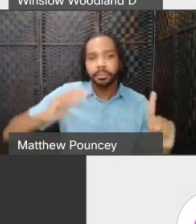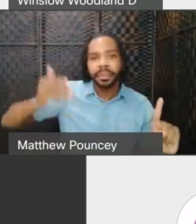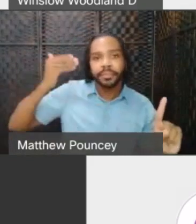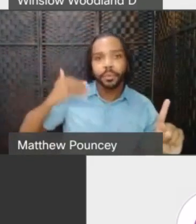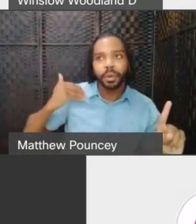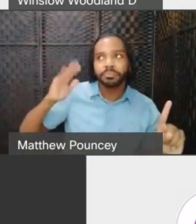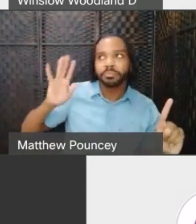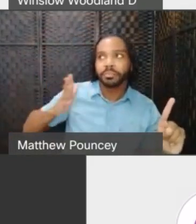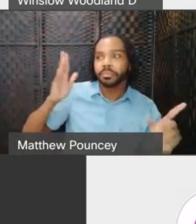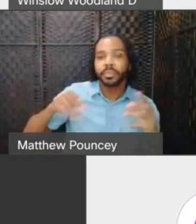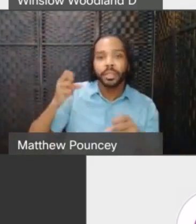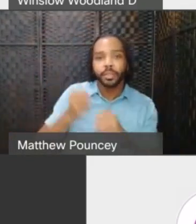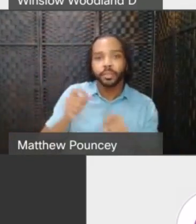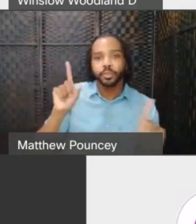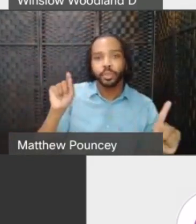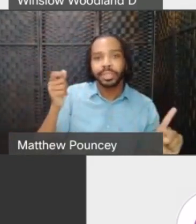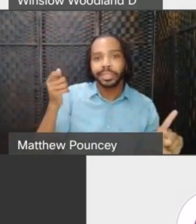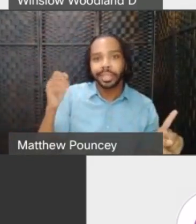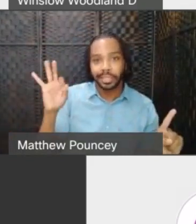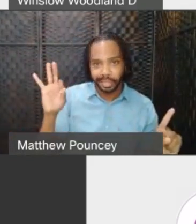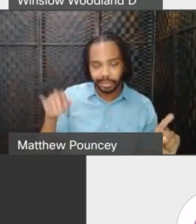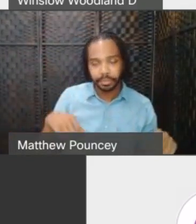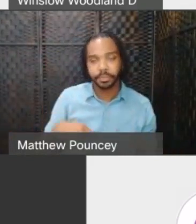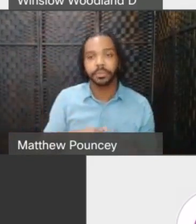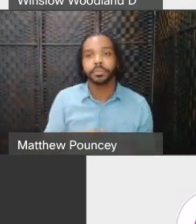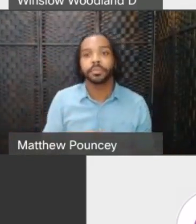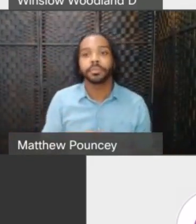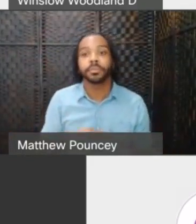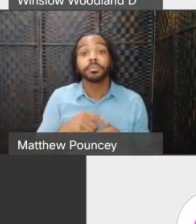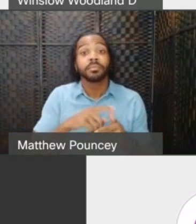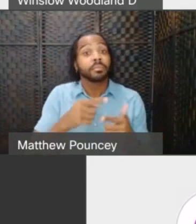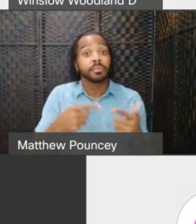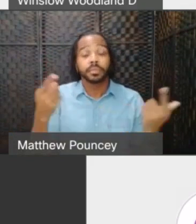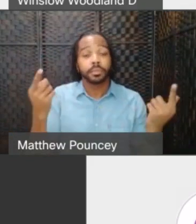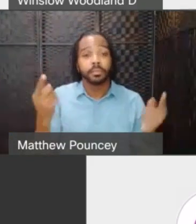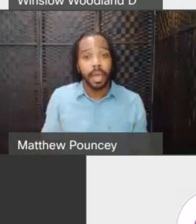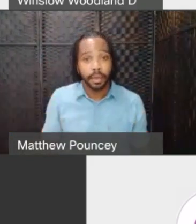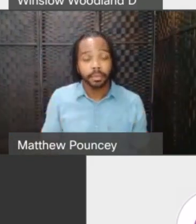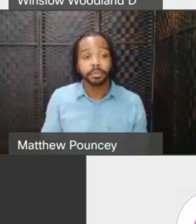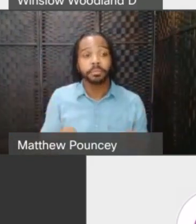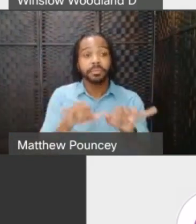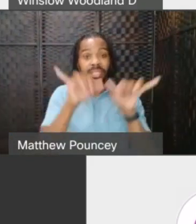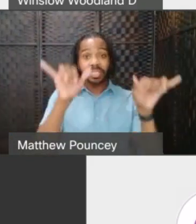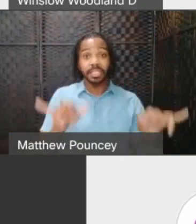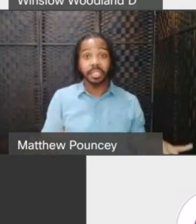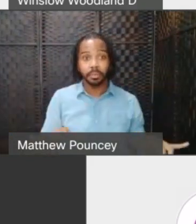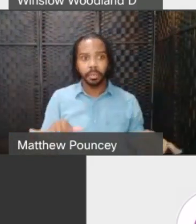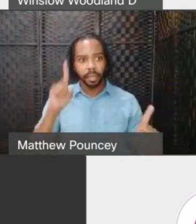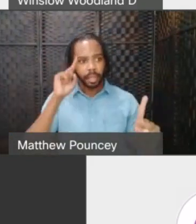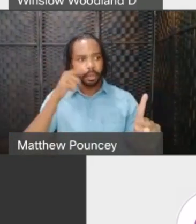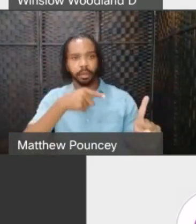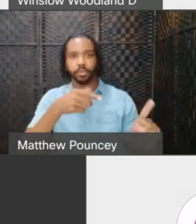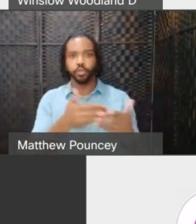in 2019 renewals. And then the system is treating them as a new